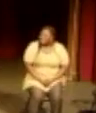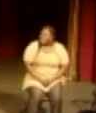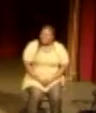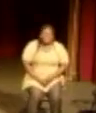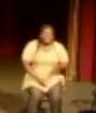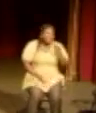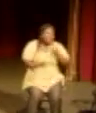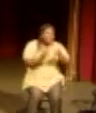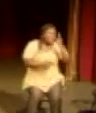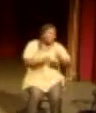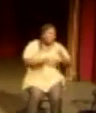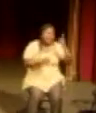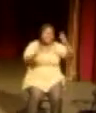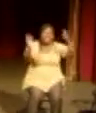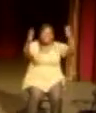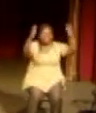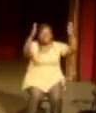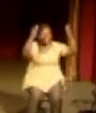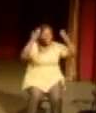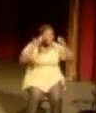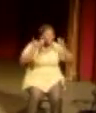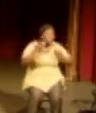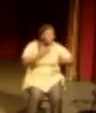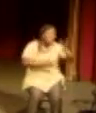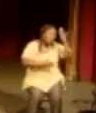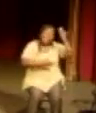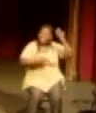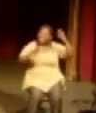Good morning, everyone. Good morning.